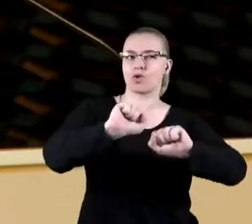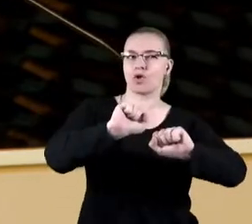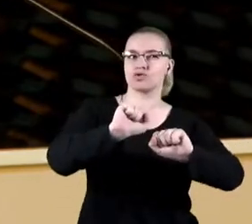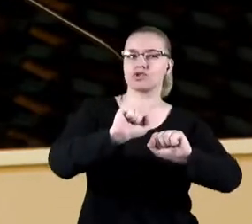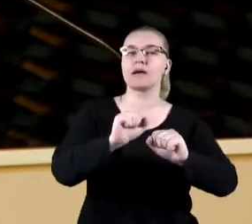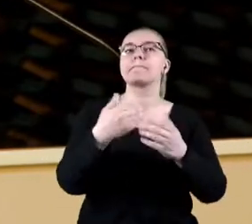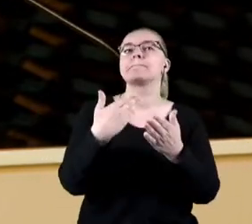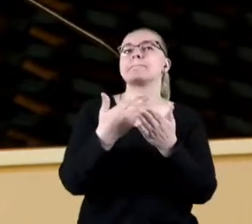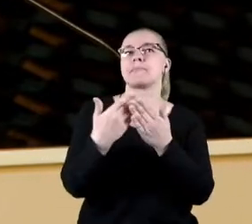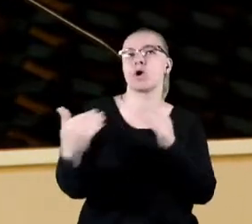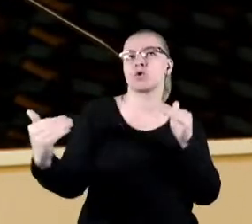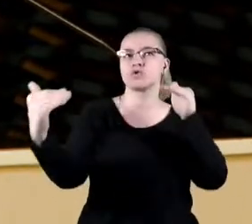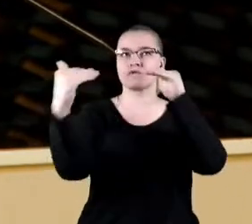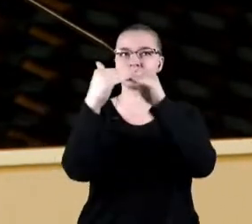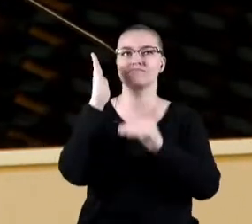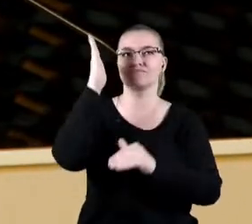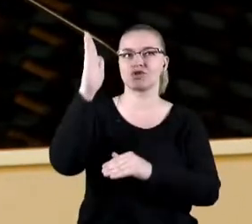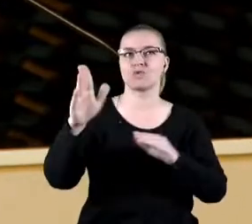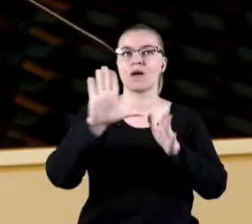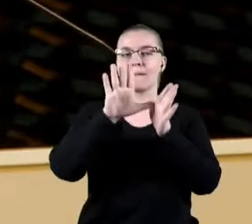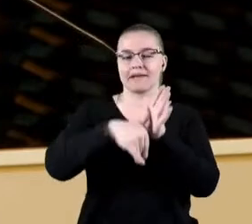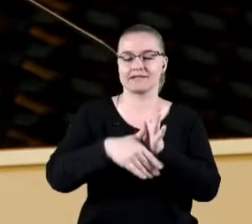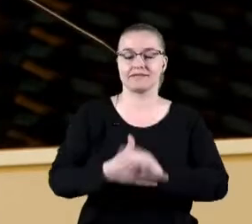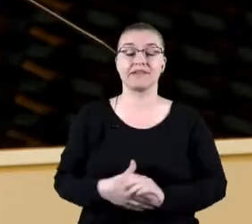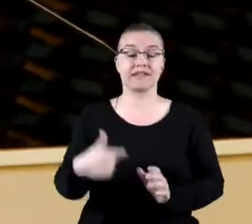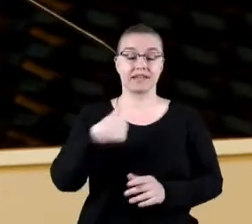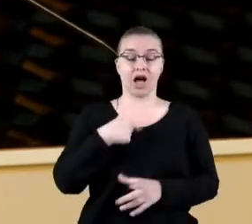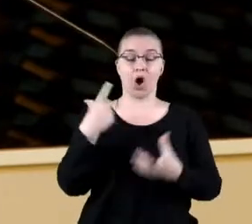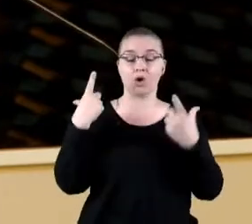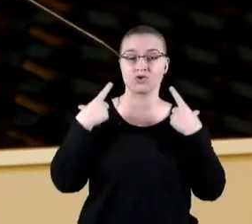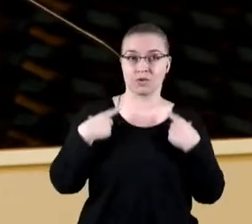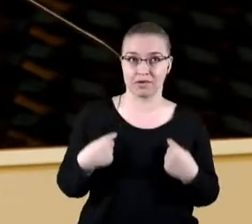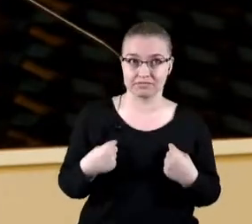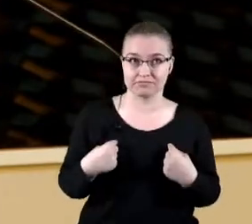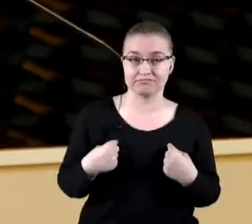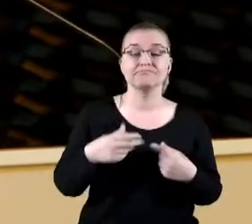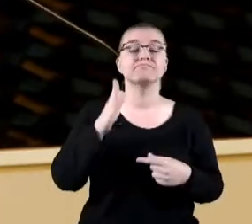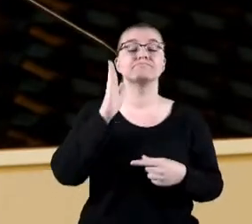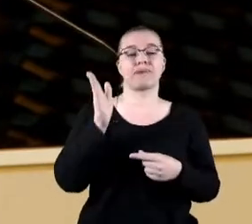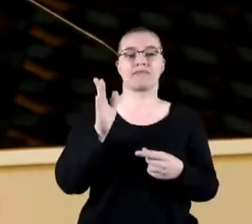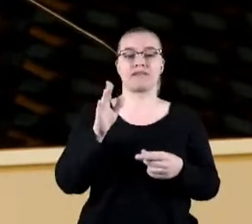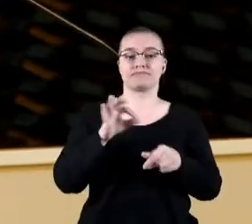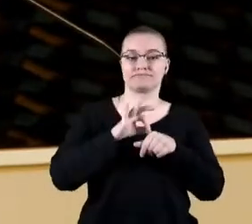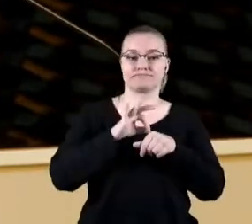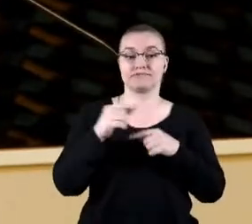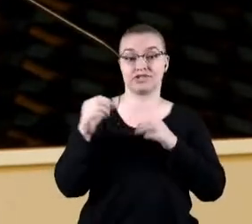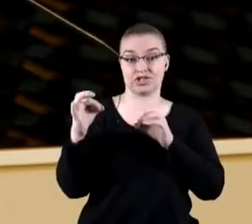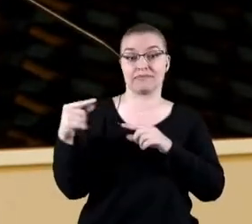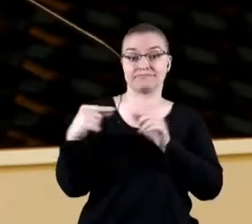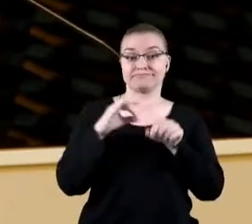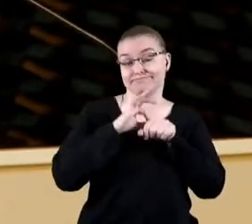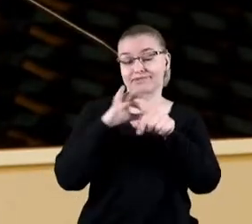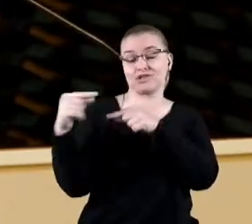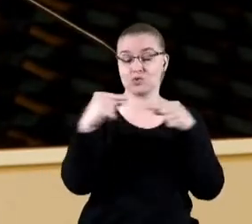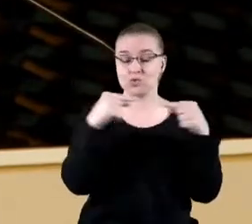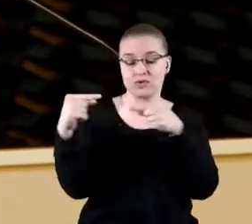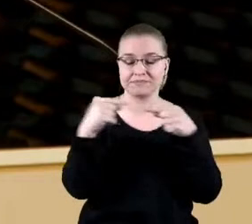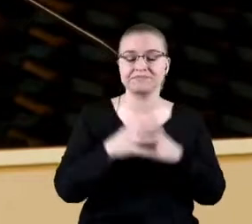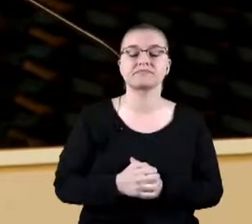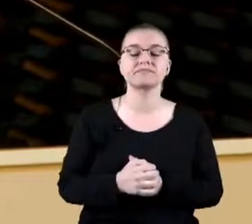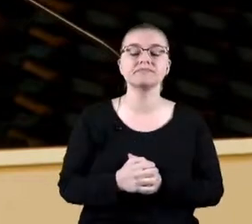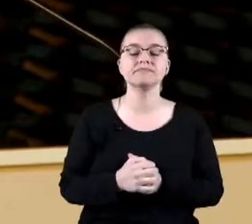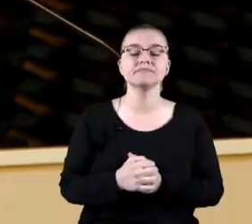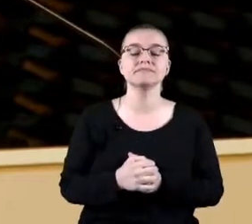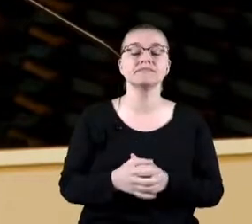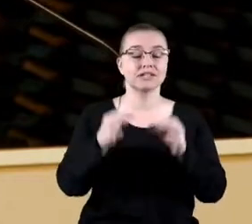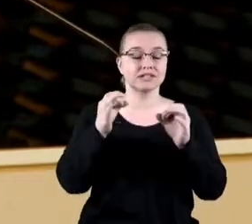I will be the one leading you through the program and the discussions, and I would like to explain you briefly